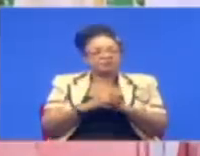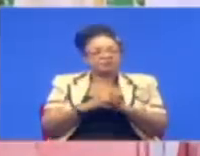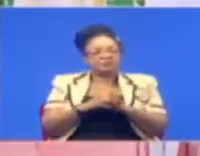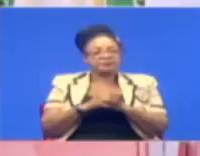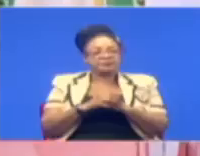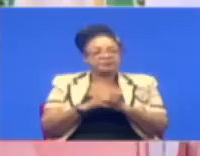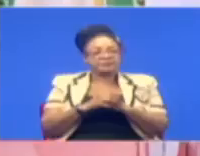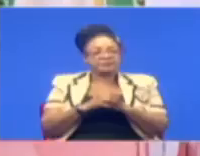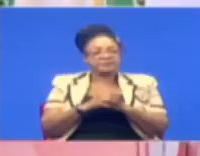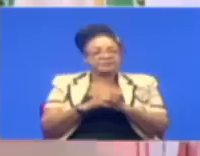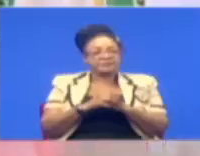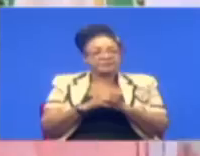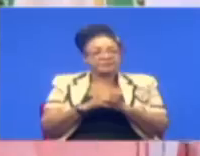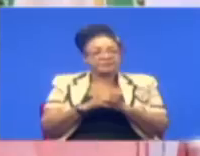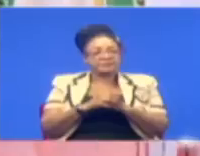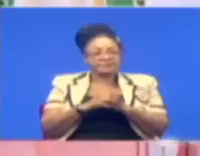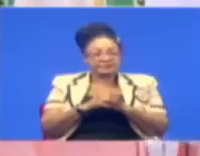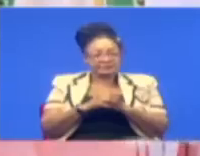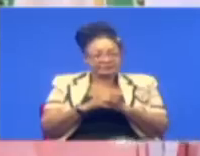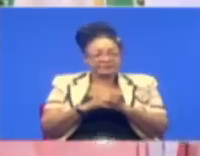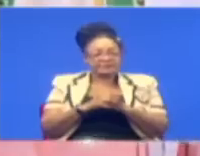My lord,